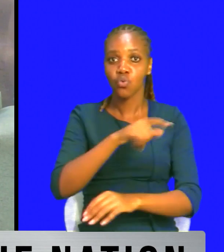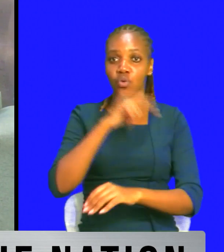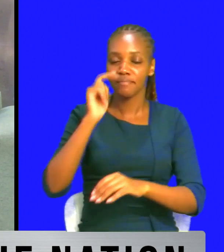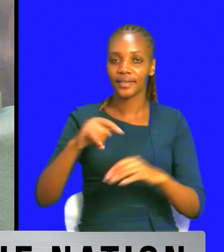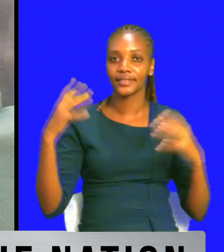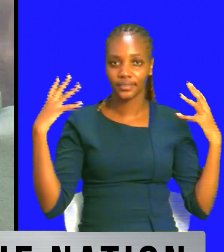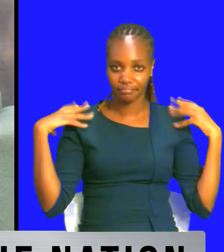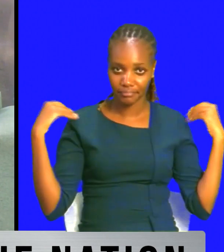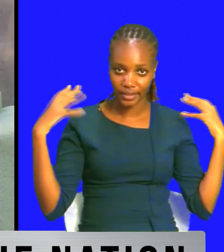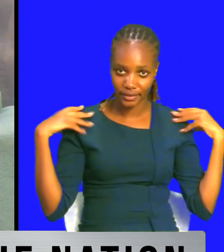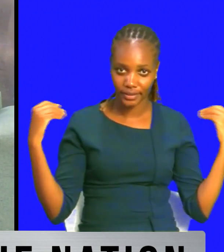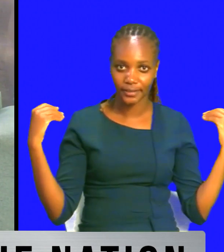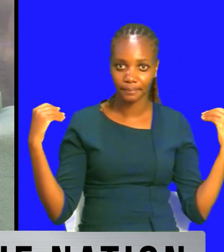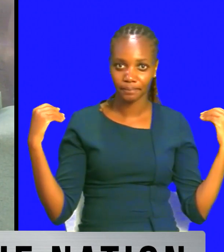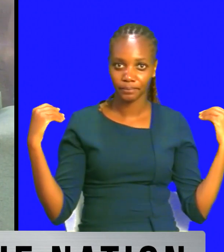exercise